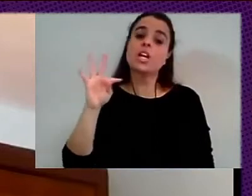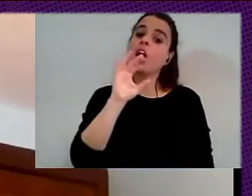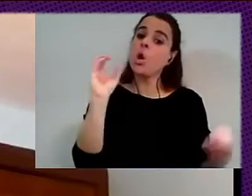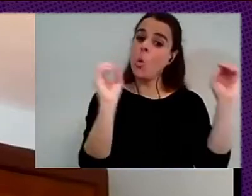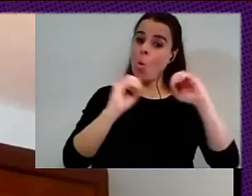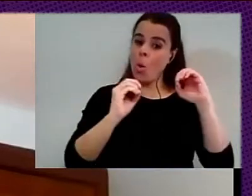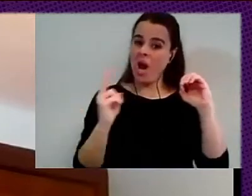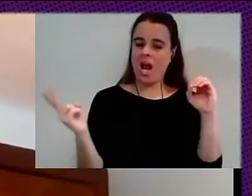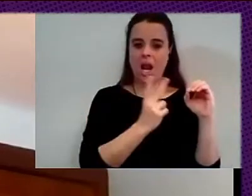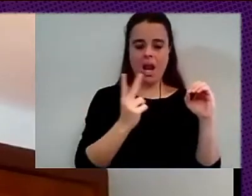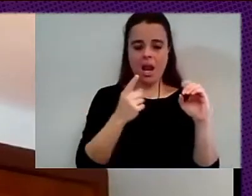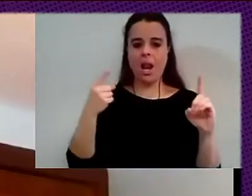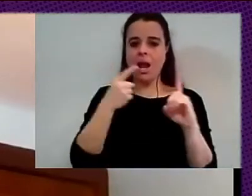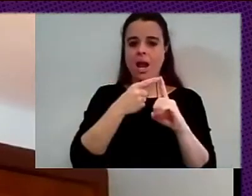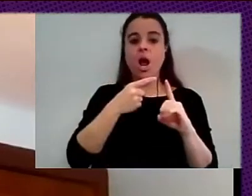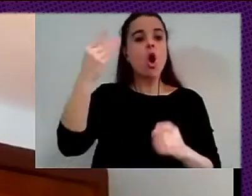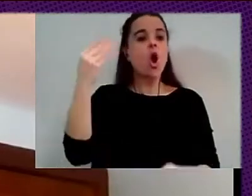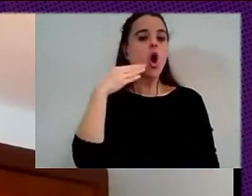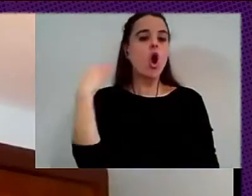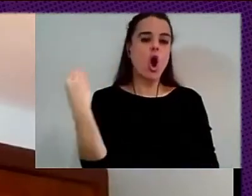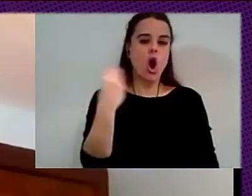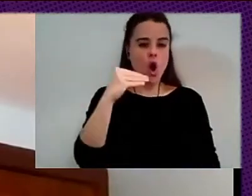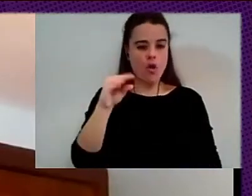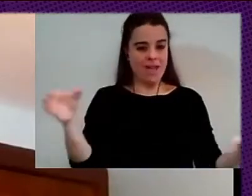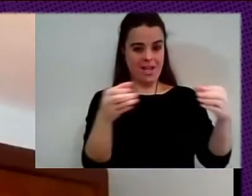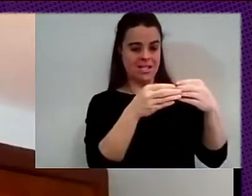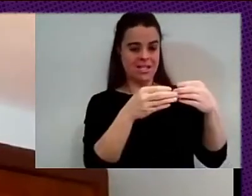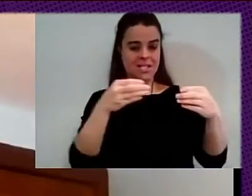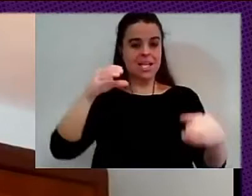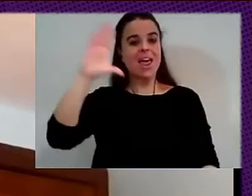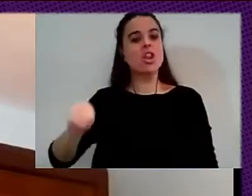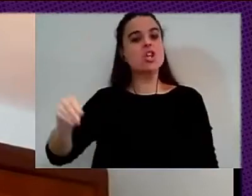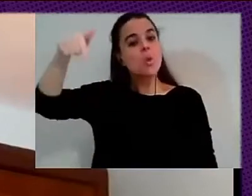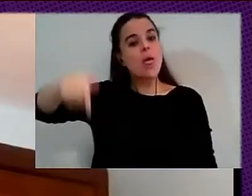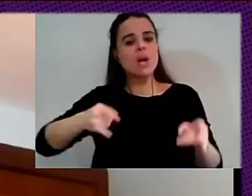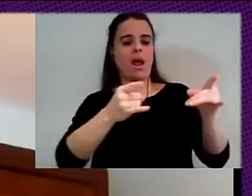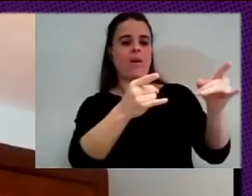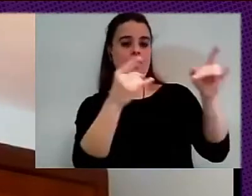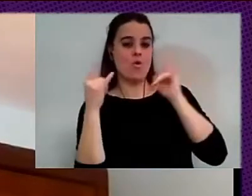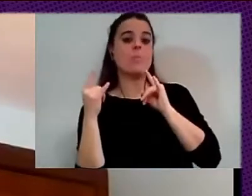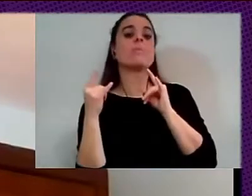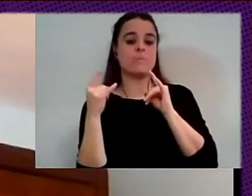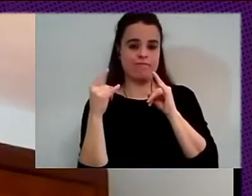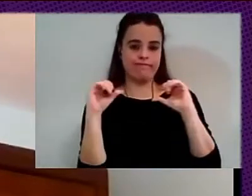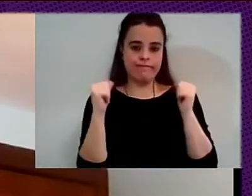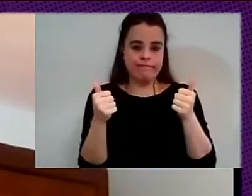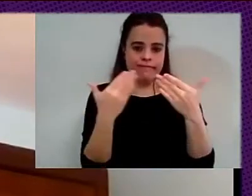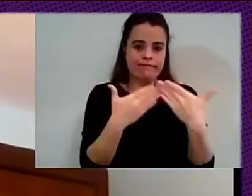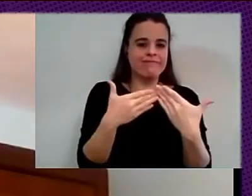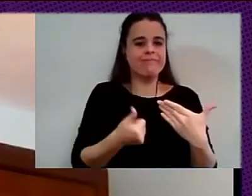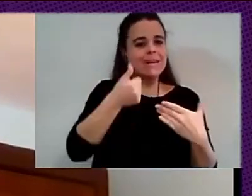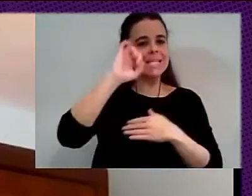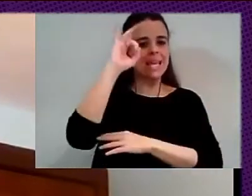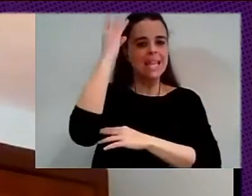broadened my perspective on, you know, this idea of digital colonialism and the dominance of big